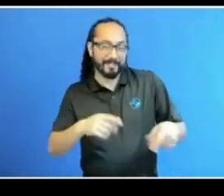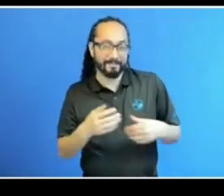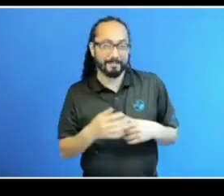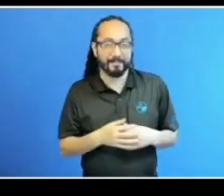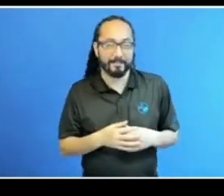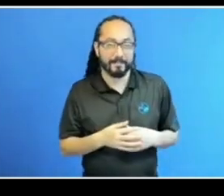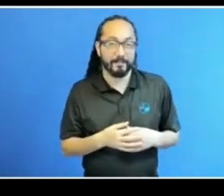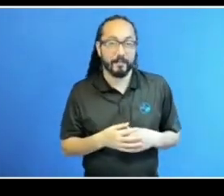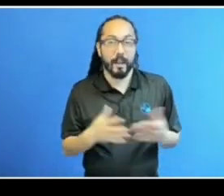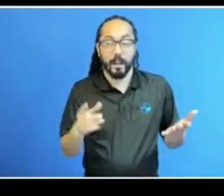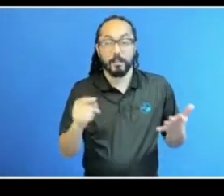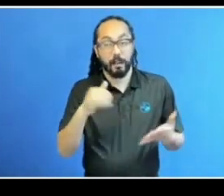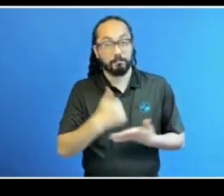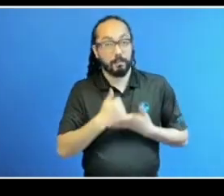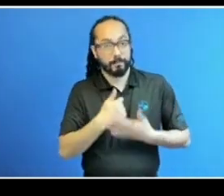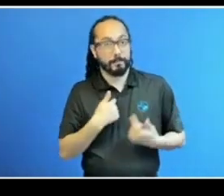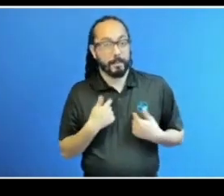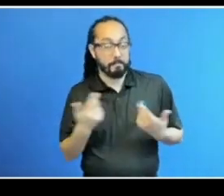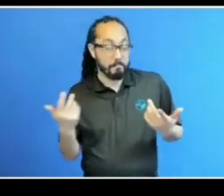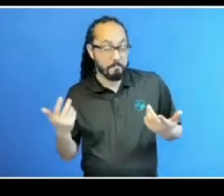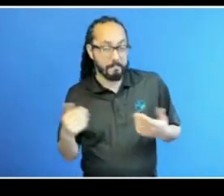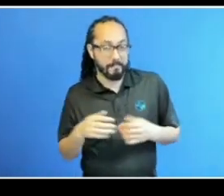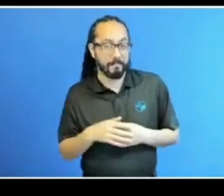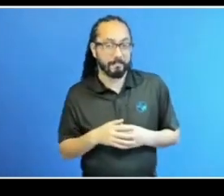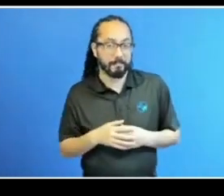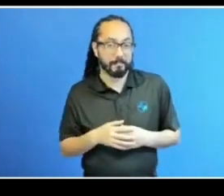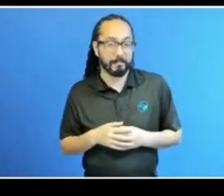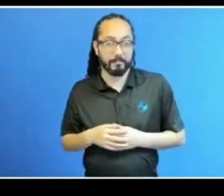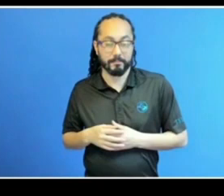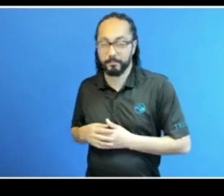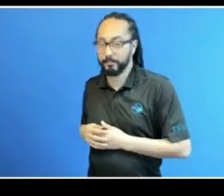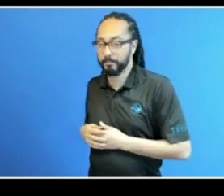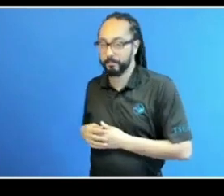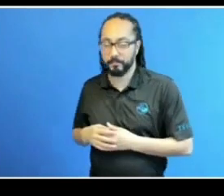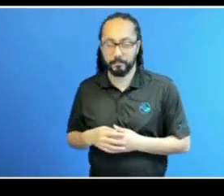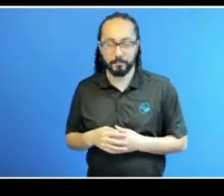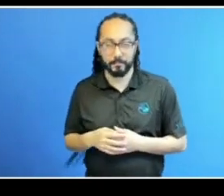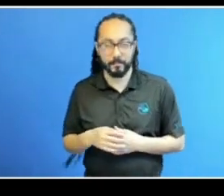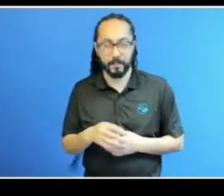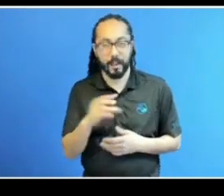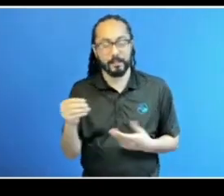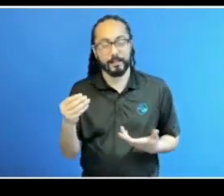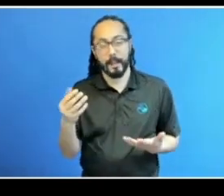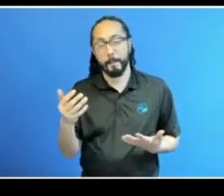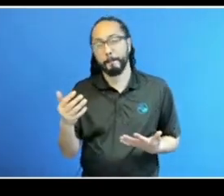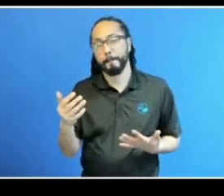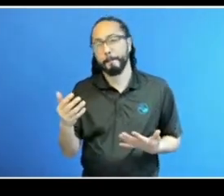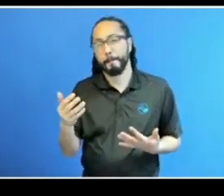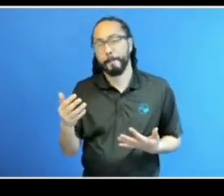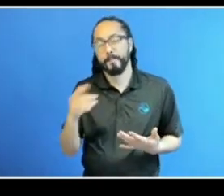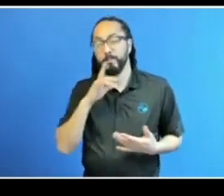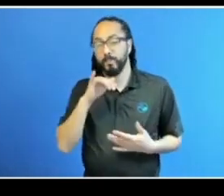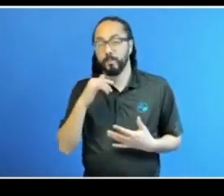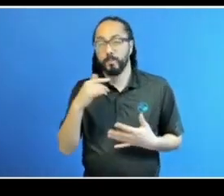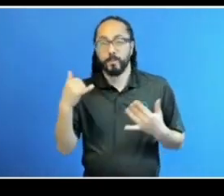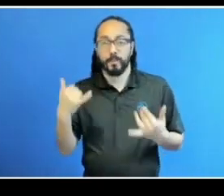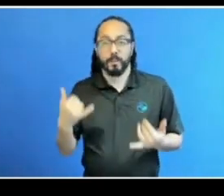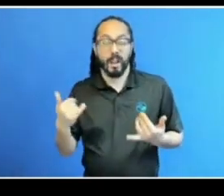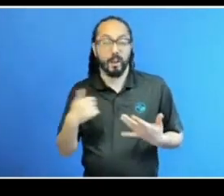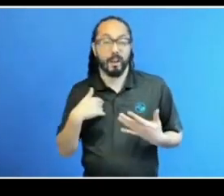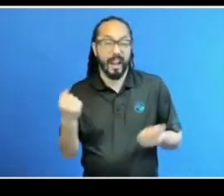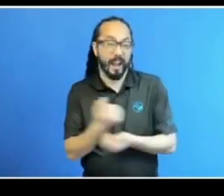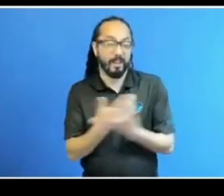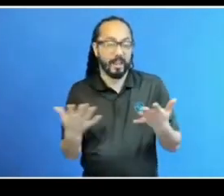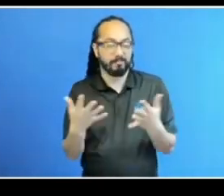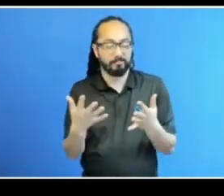And it works for me. And, am kind of in this place where I'm simplifying